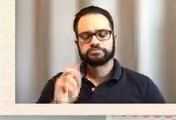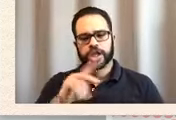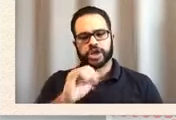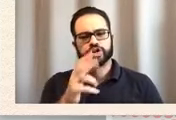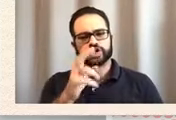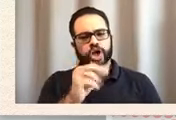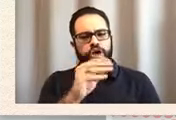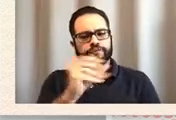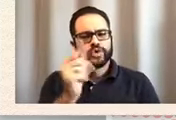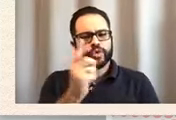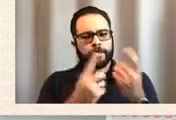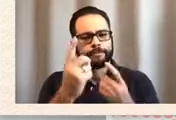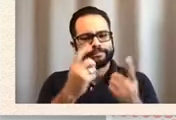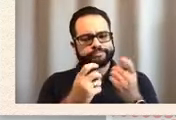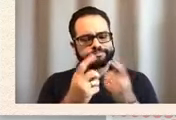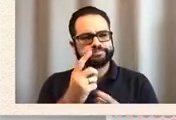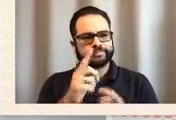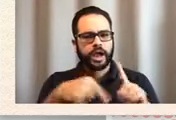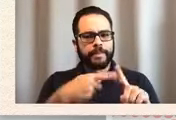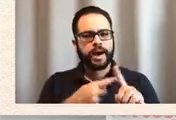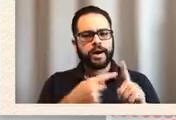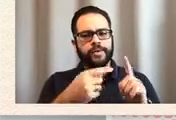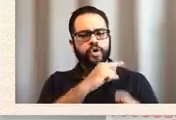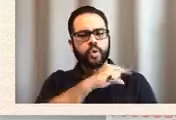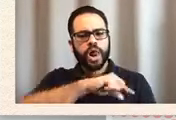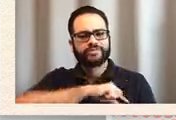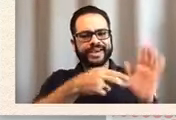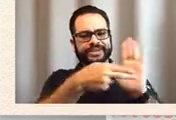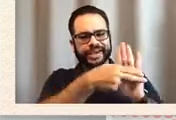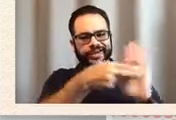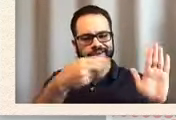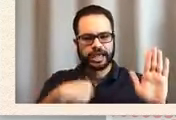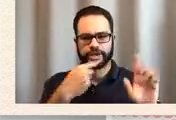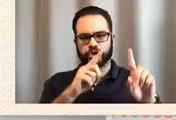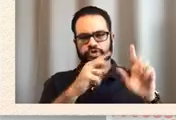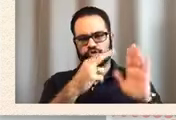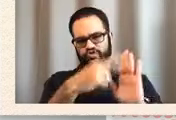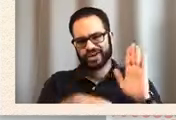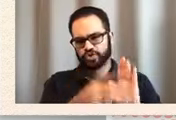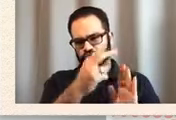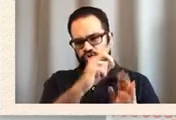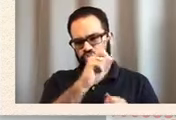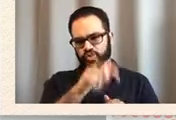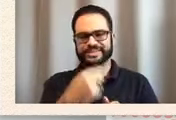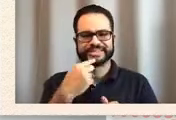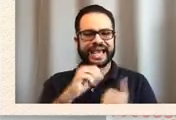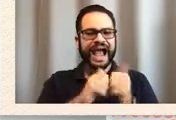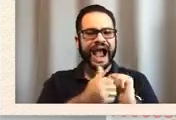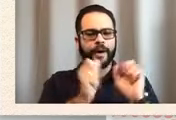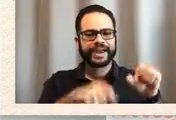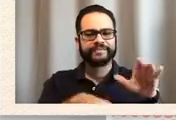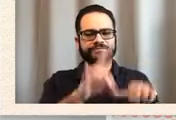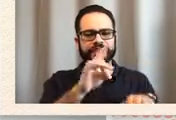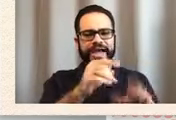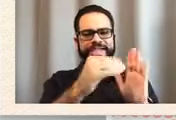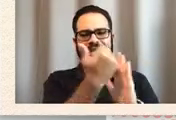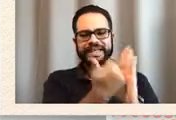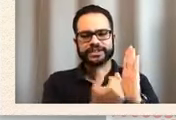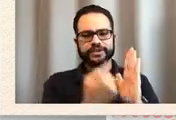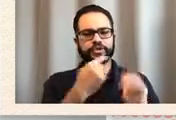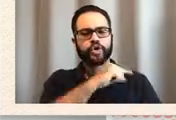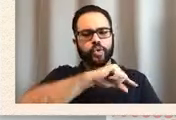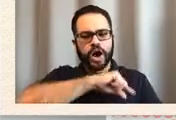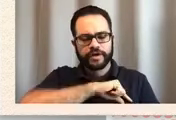qualifying diagnoses. So I'm going to read you two questions here. It says, how can I find the list for qualifying disability